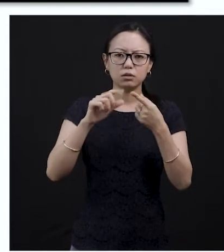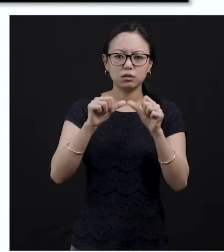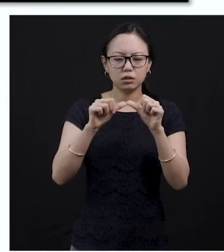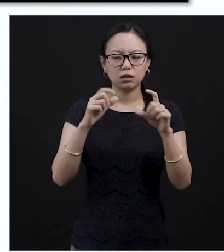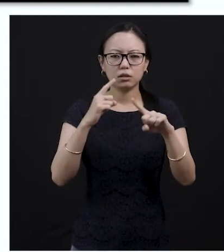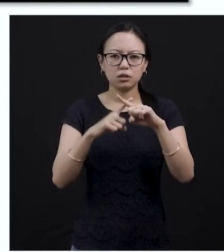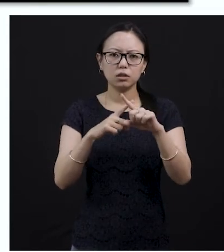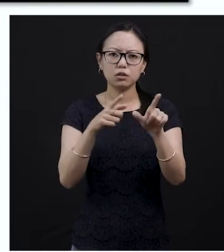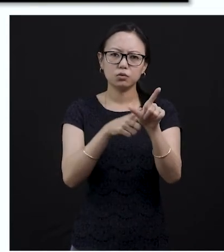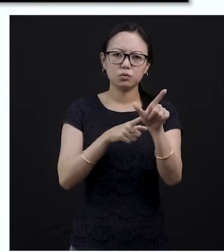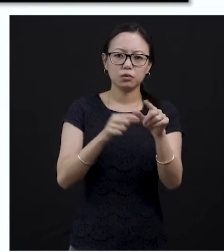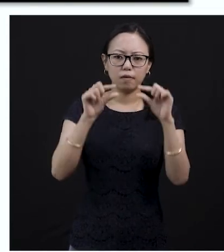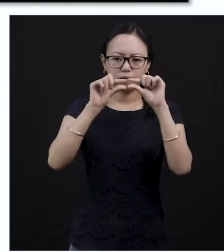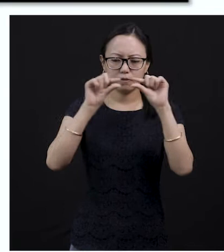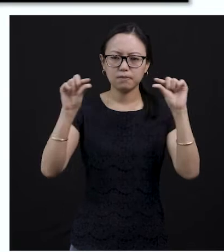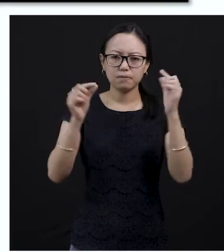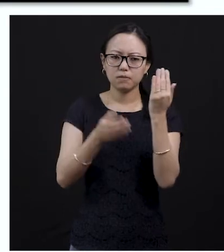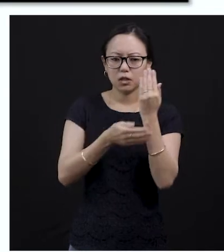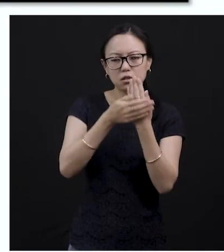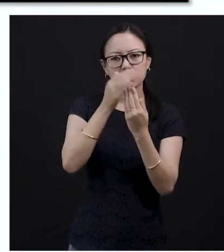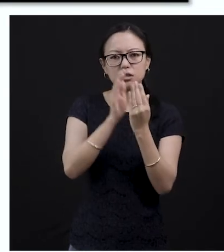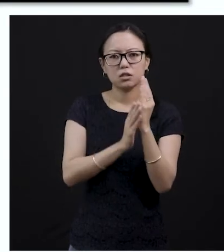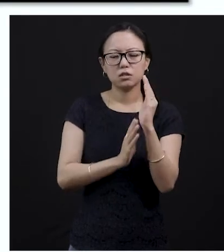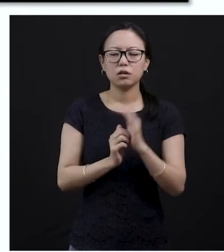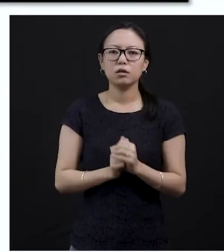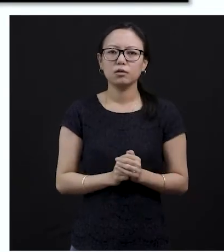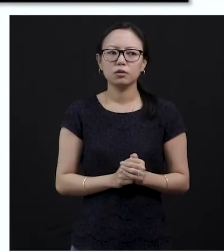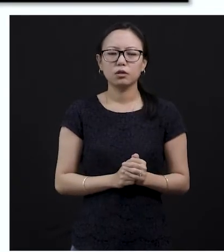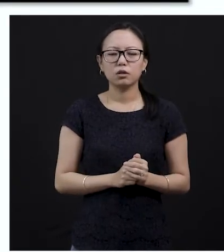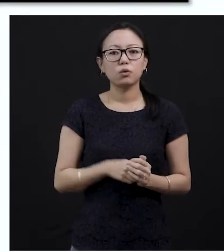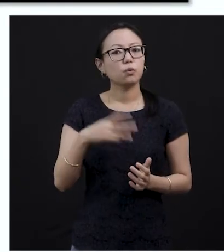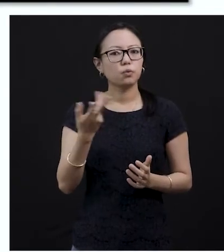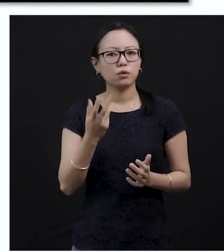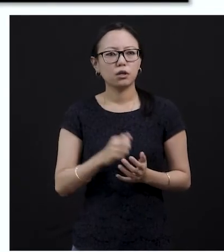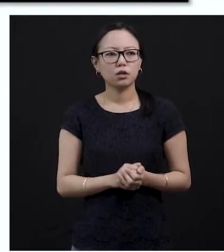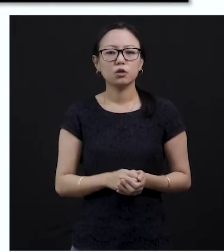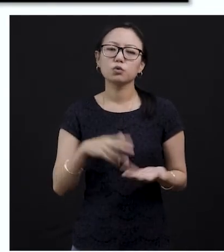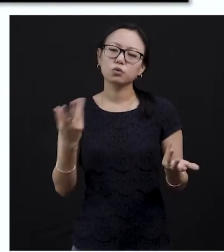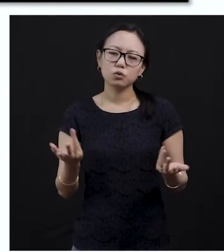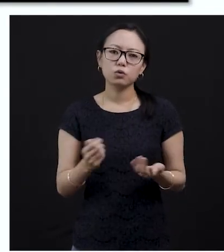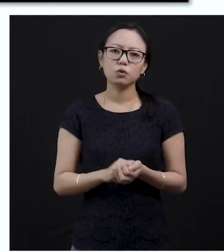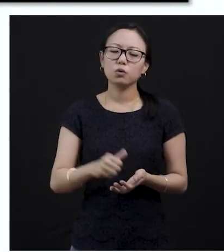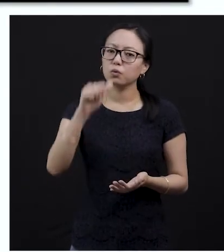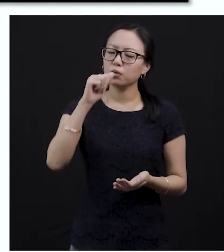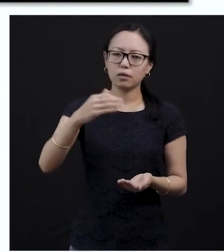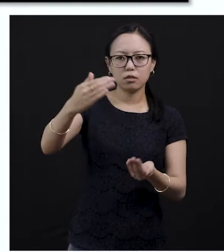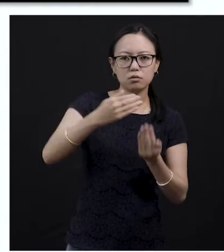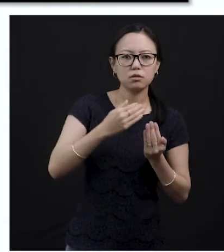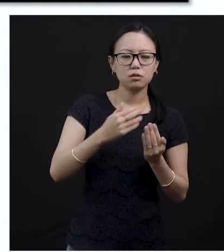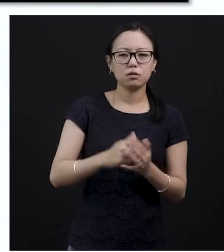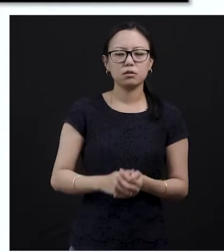leaves modified to spines is to reduce loss of water. Remember that the desert plants,